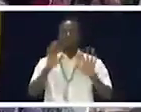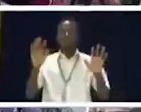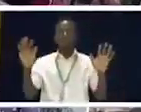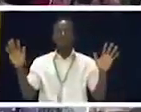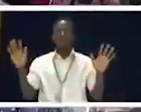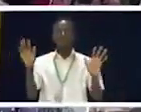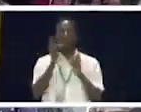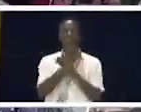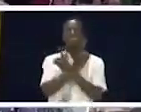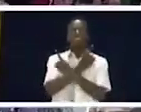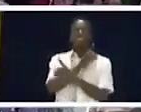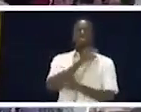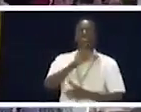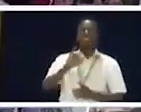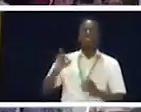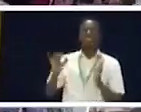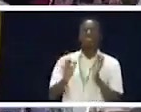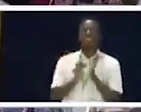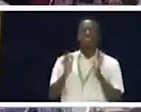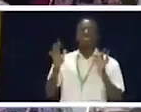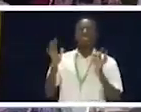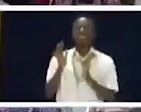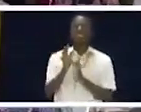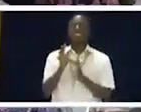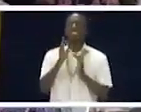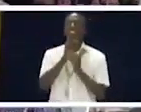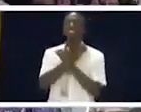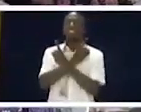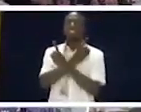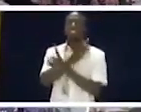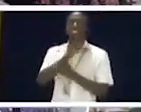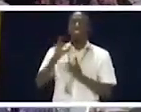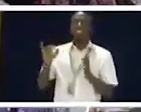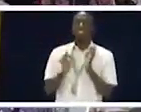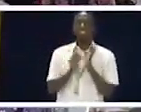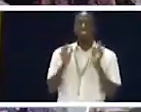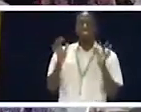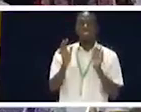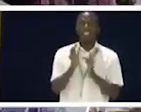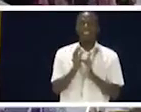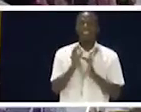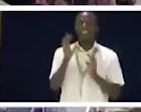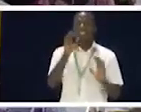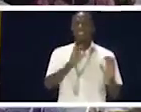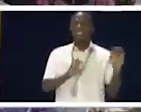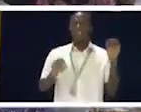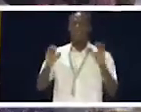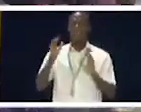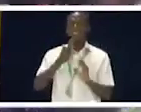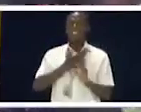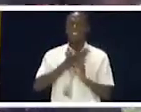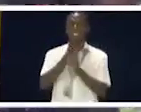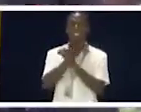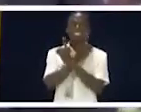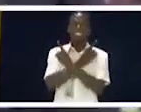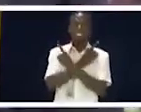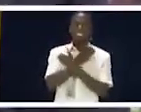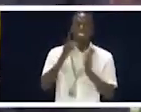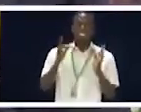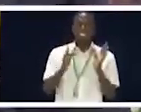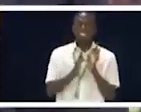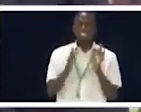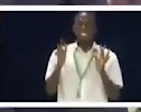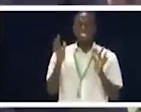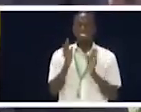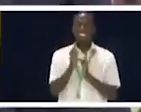Darling Jesus, darling Jesus, oh my darling Jesus,